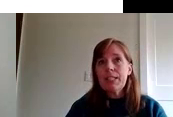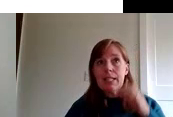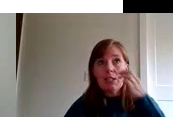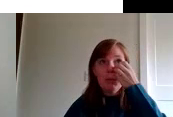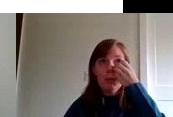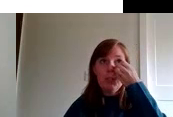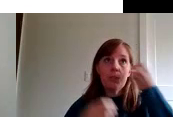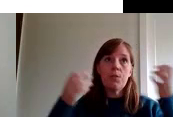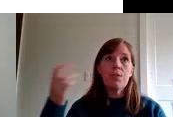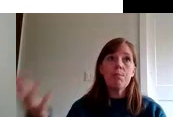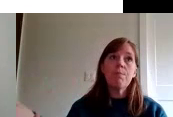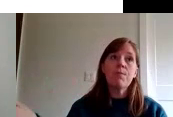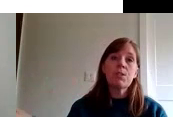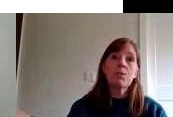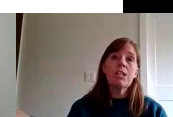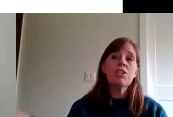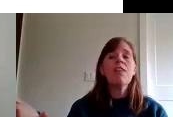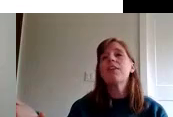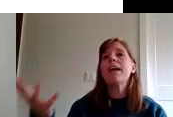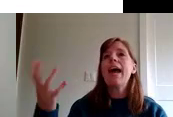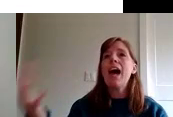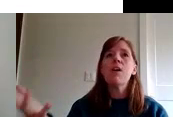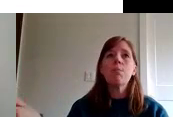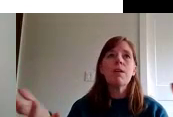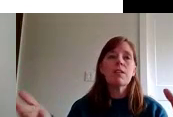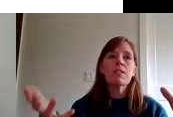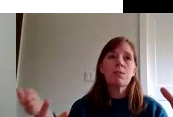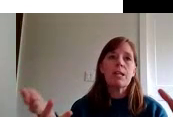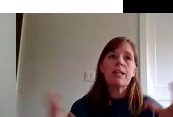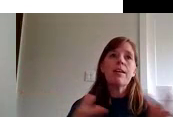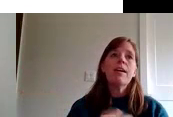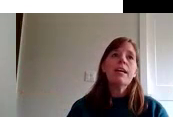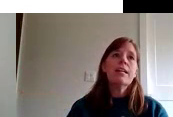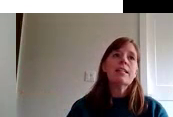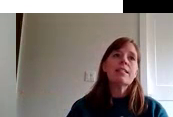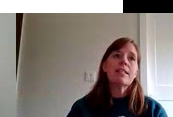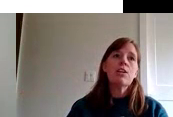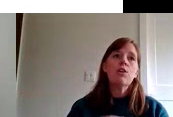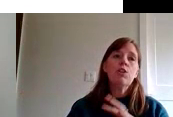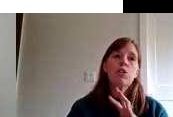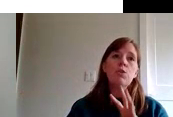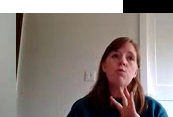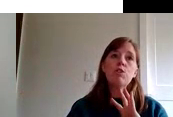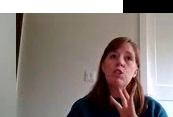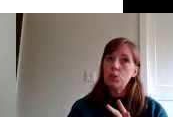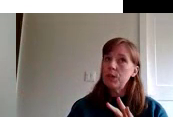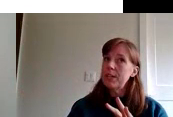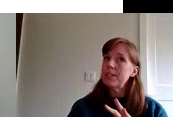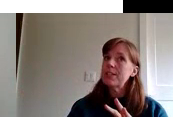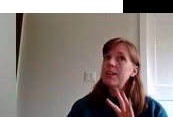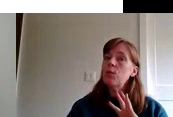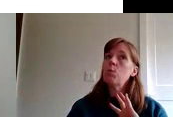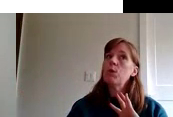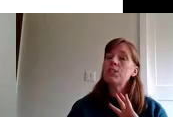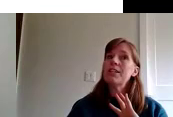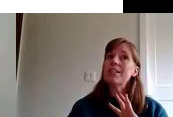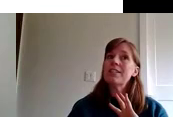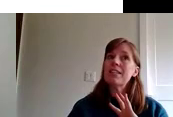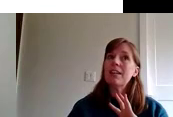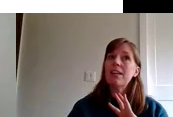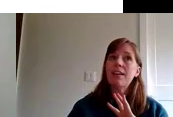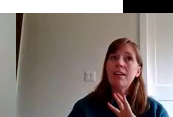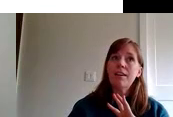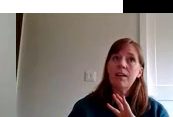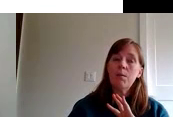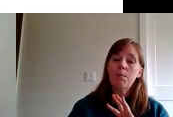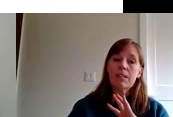have built-in accessibility tools. So the screenshot that I have up on the screen is the You Do It, which